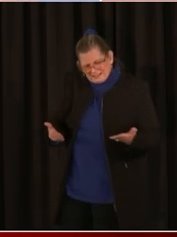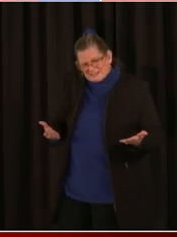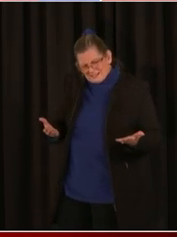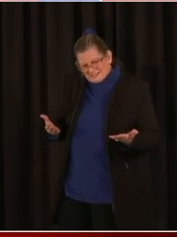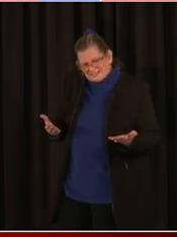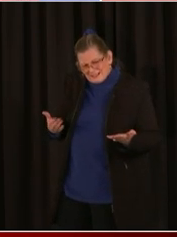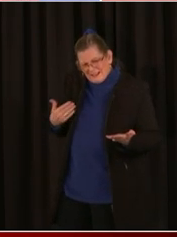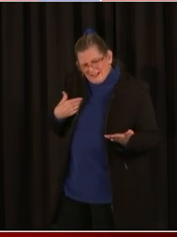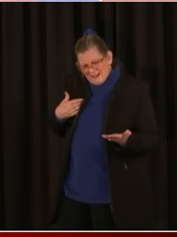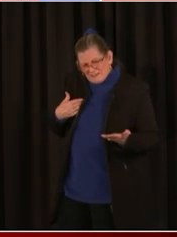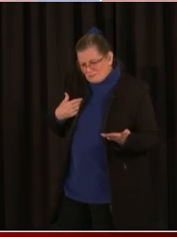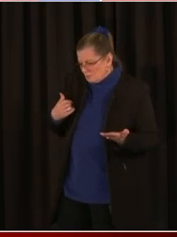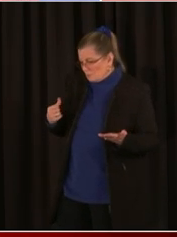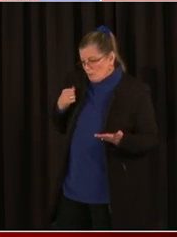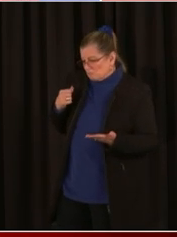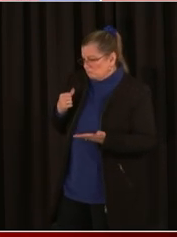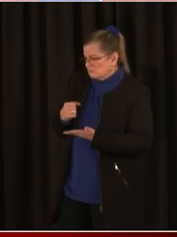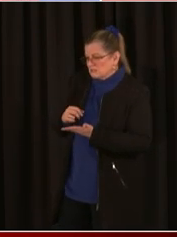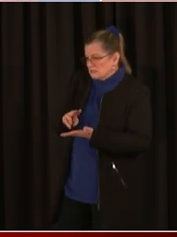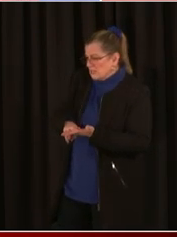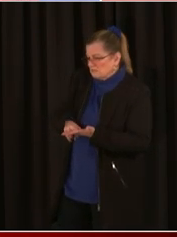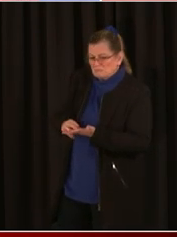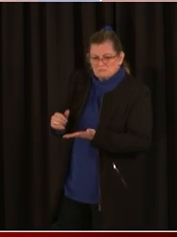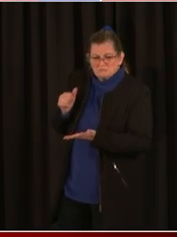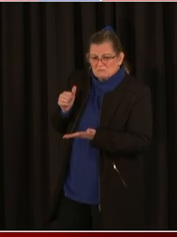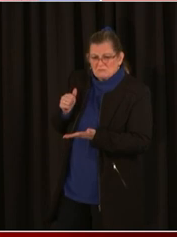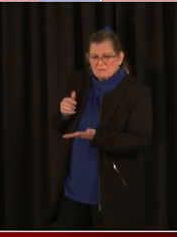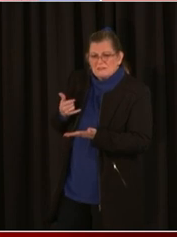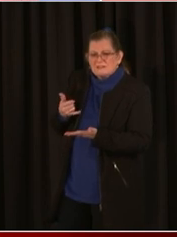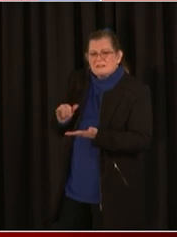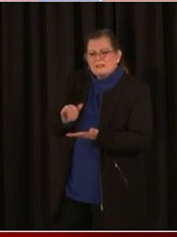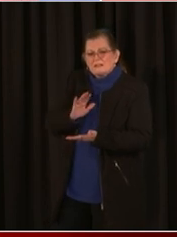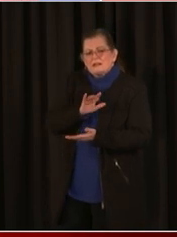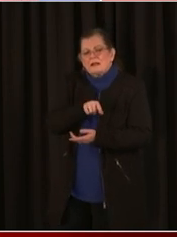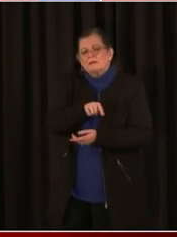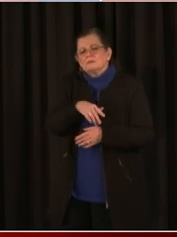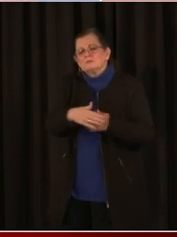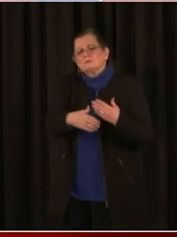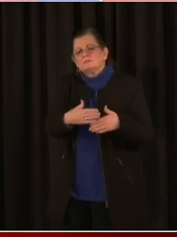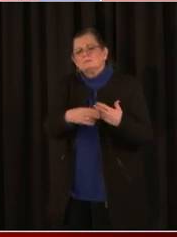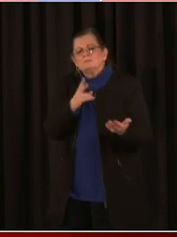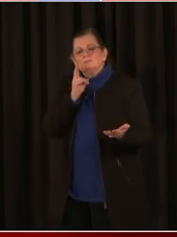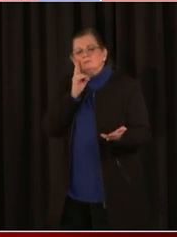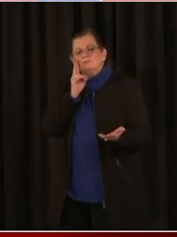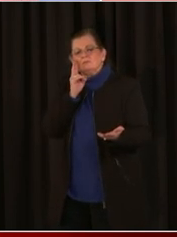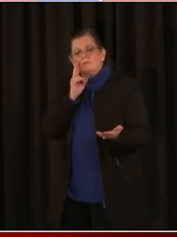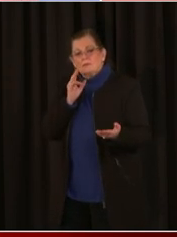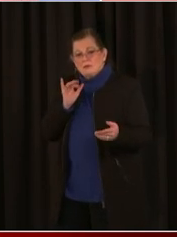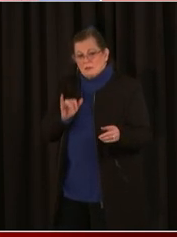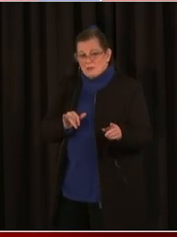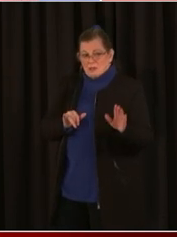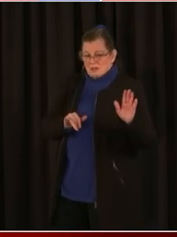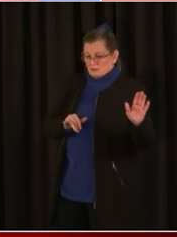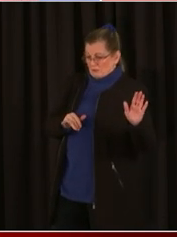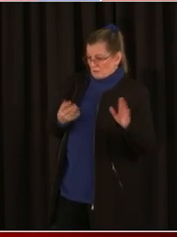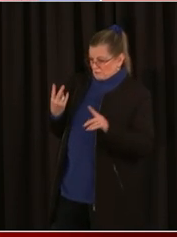I won't sign, but I will still let them proceed. But these, in my